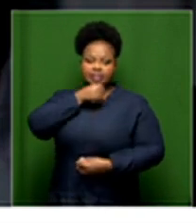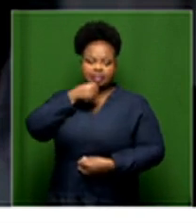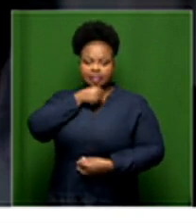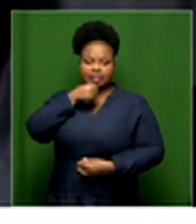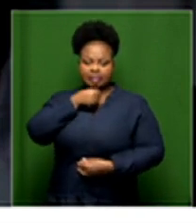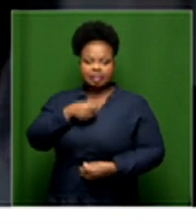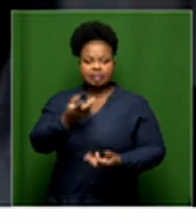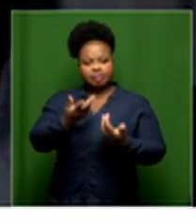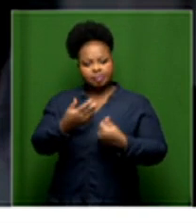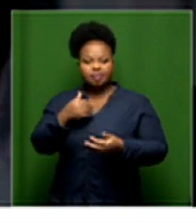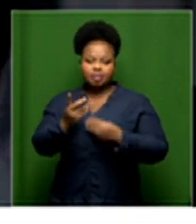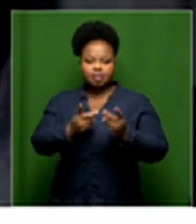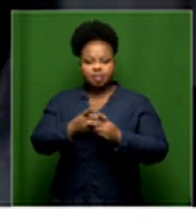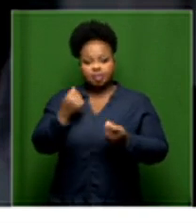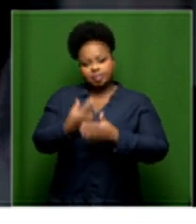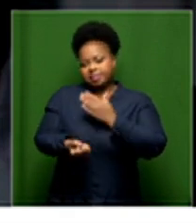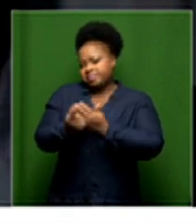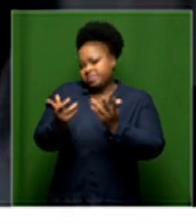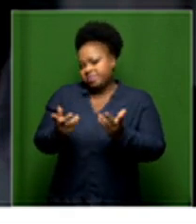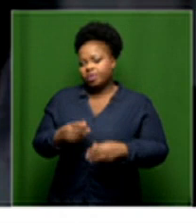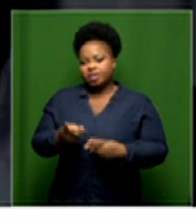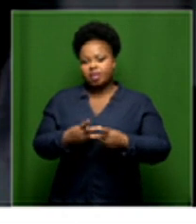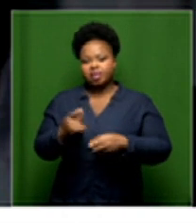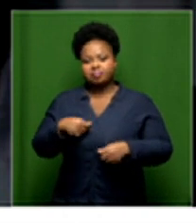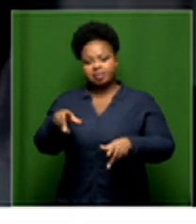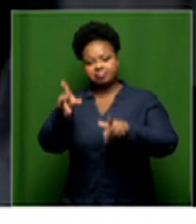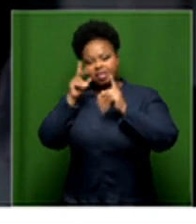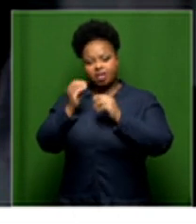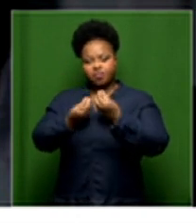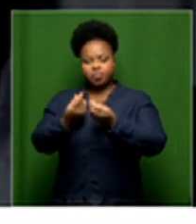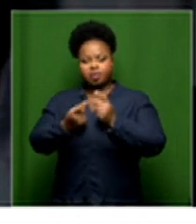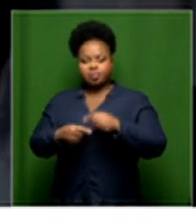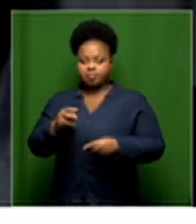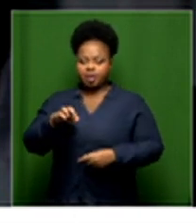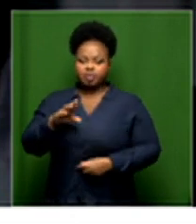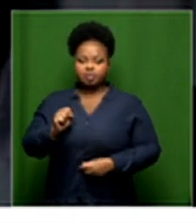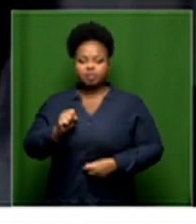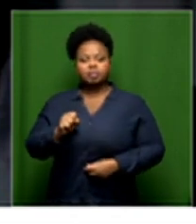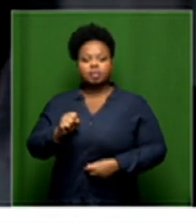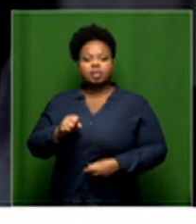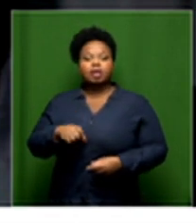ability. And then that's when Justin Bieber came in. I draw inspiration from them, Bruno Mars,